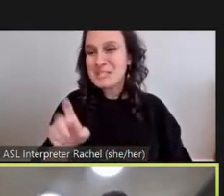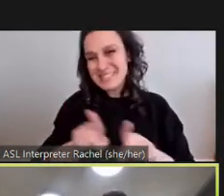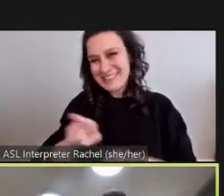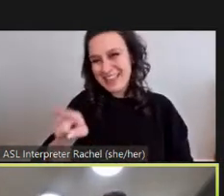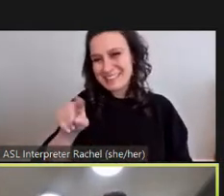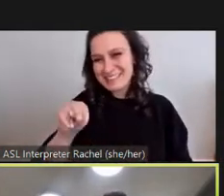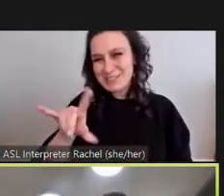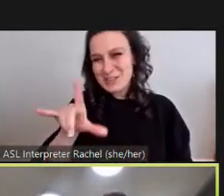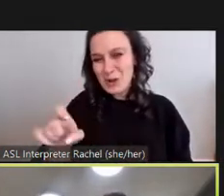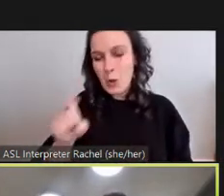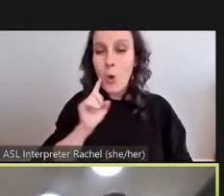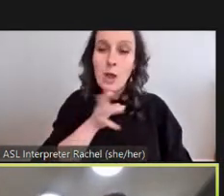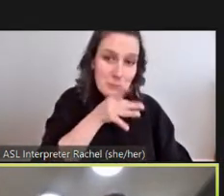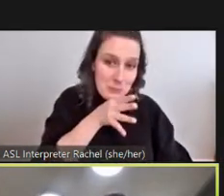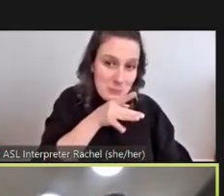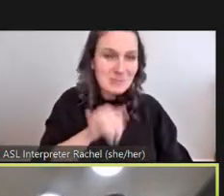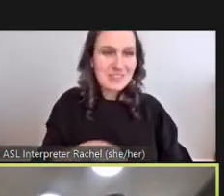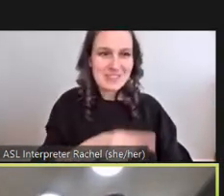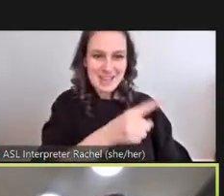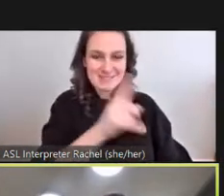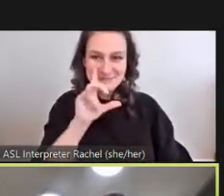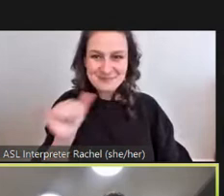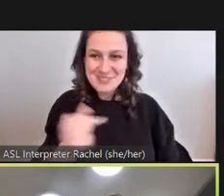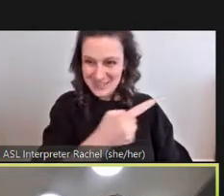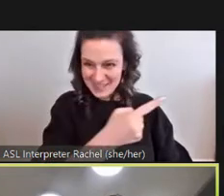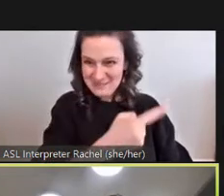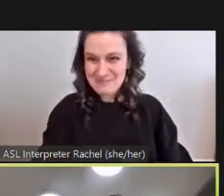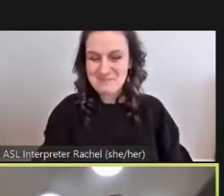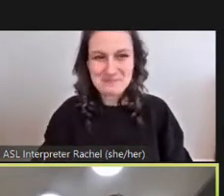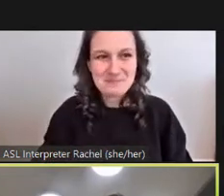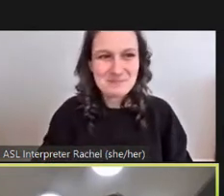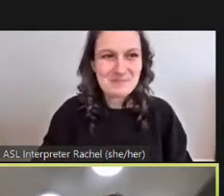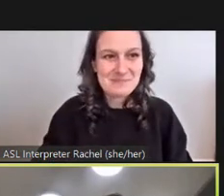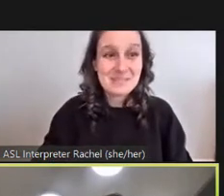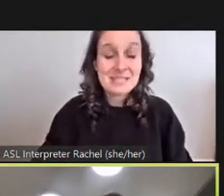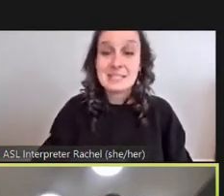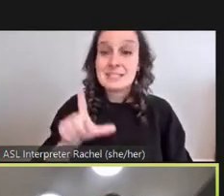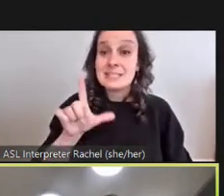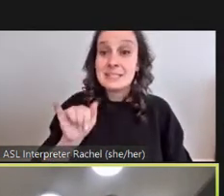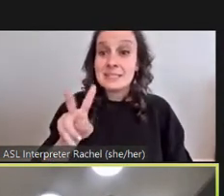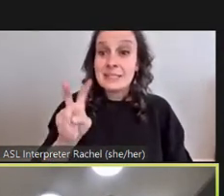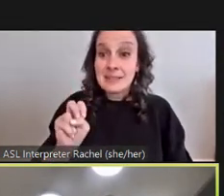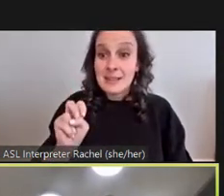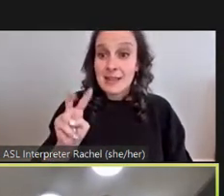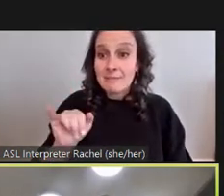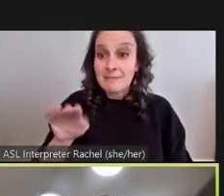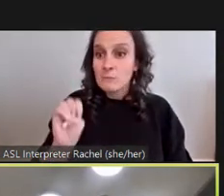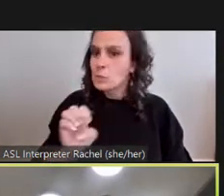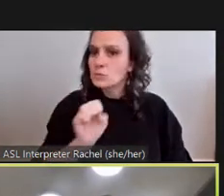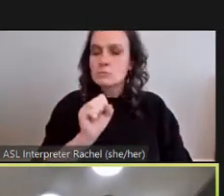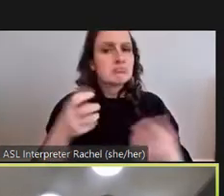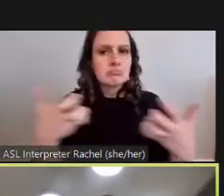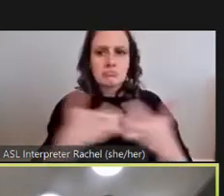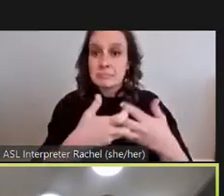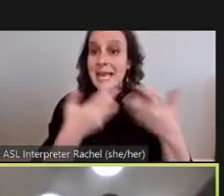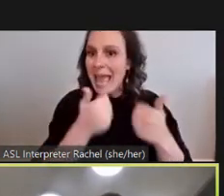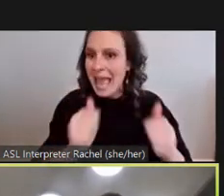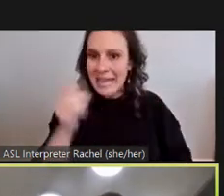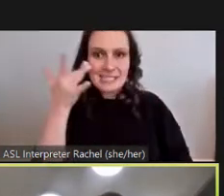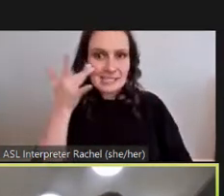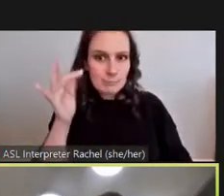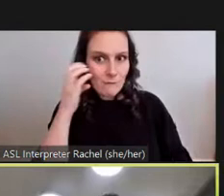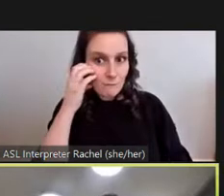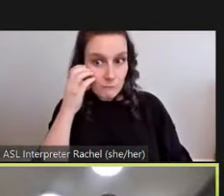example, when she uses that. Live Voice works with any smartphone or also